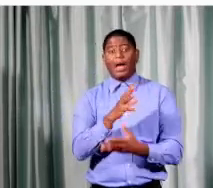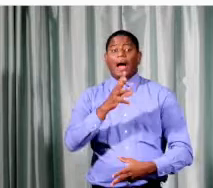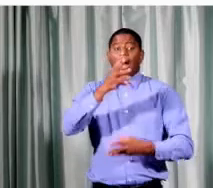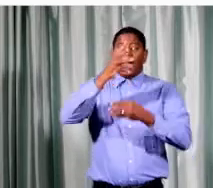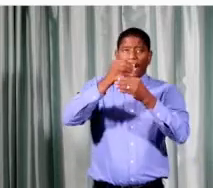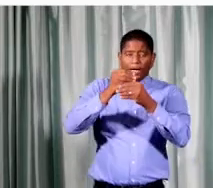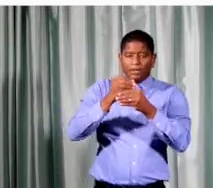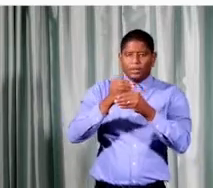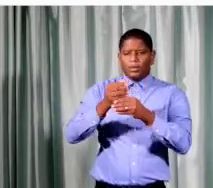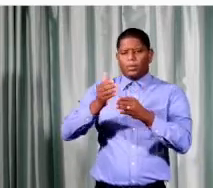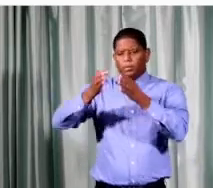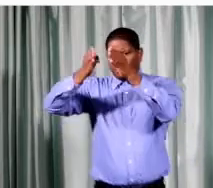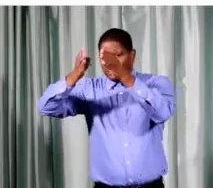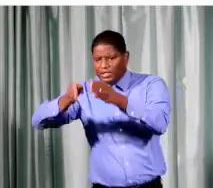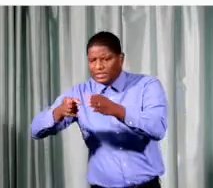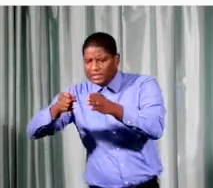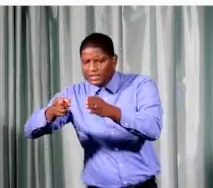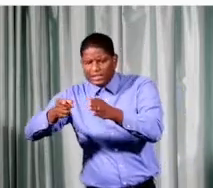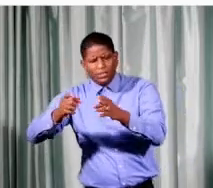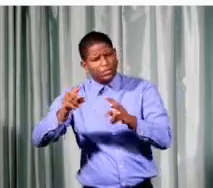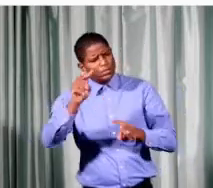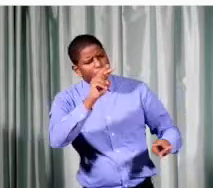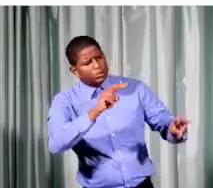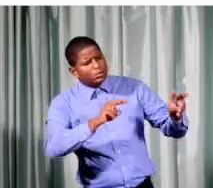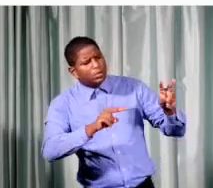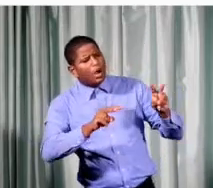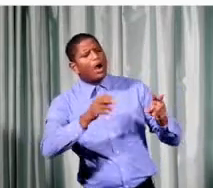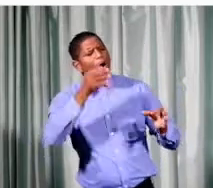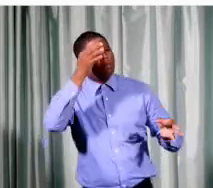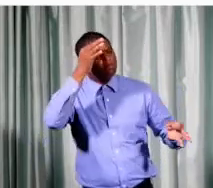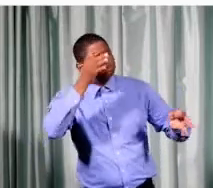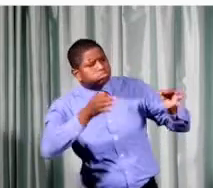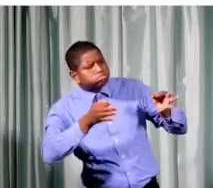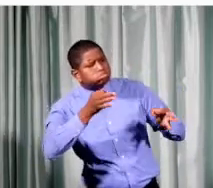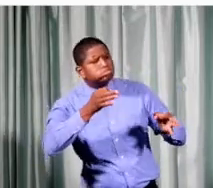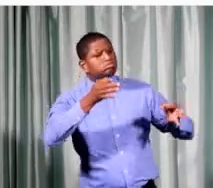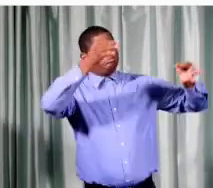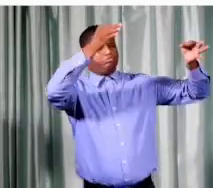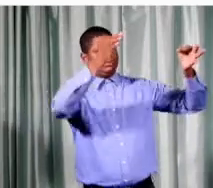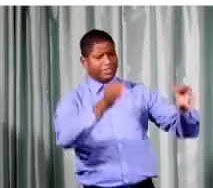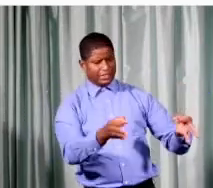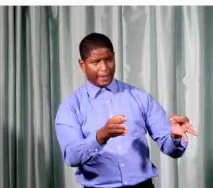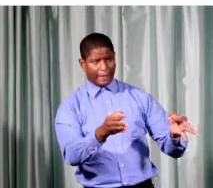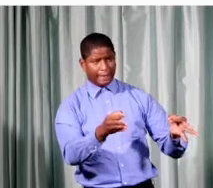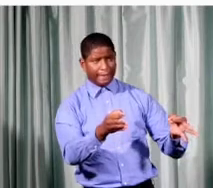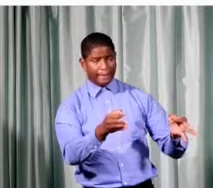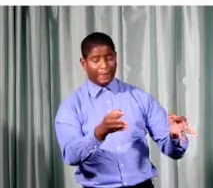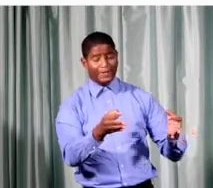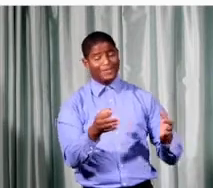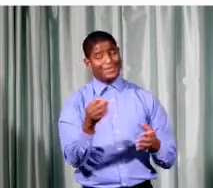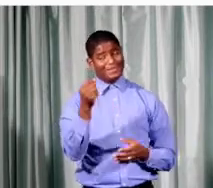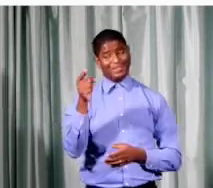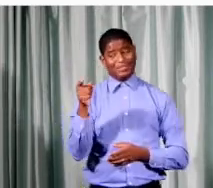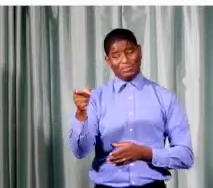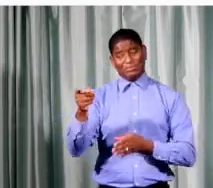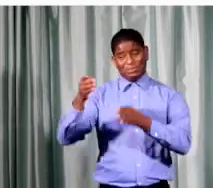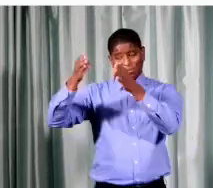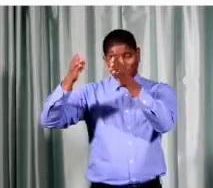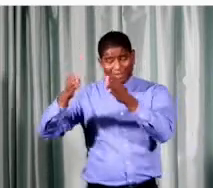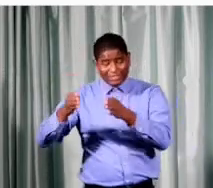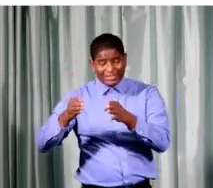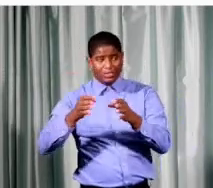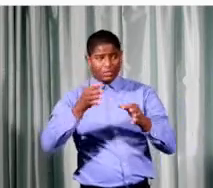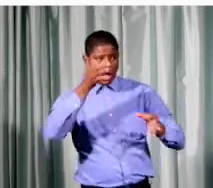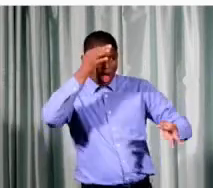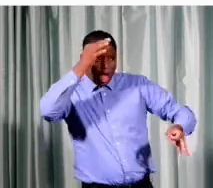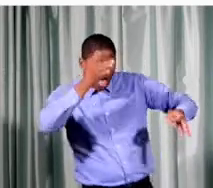the time you add human judgment in terms of when and how much I record revenue,